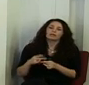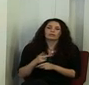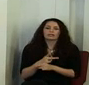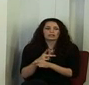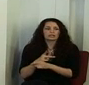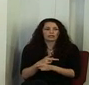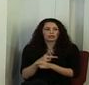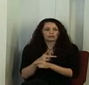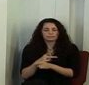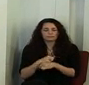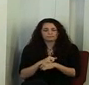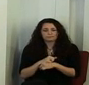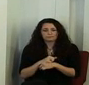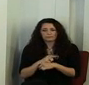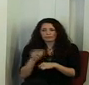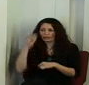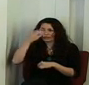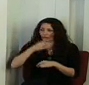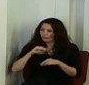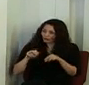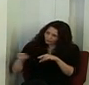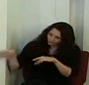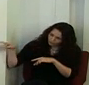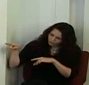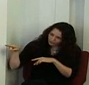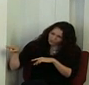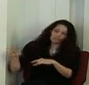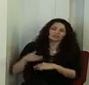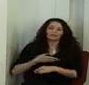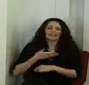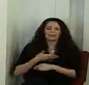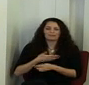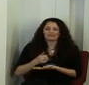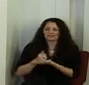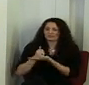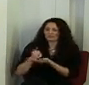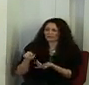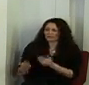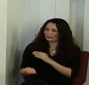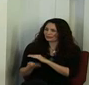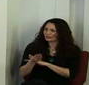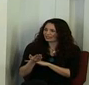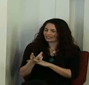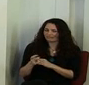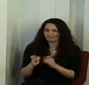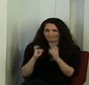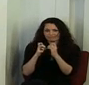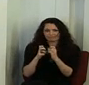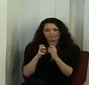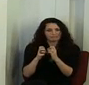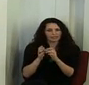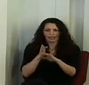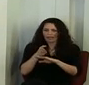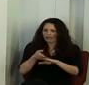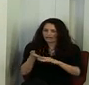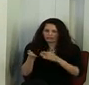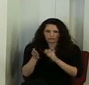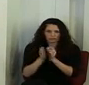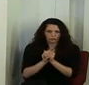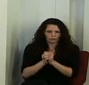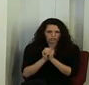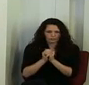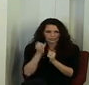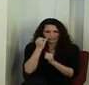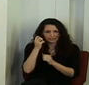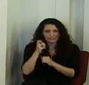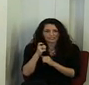Melissa Smithy, who's right on the front row this morning. She'll be delighted, and we will be delighted to spend a few moments with you directly after worship, and then, if necessary,